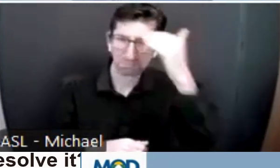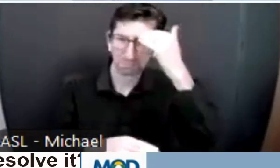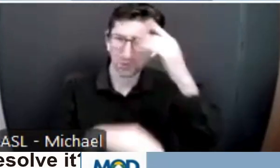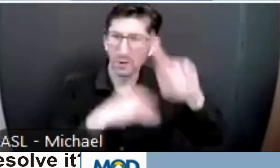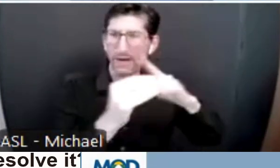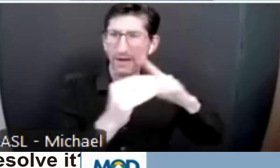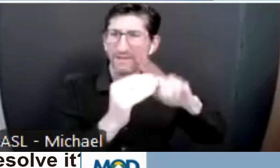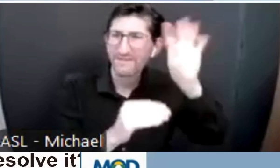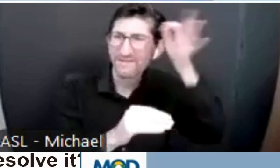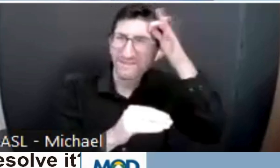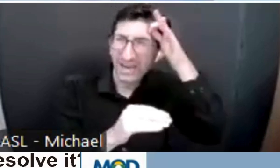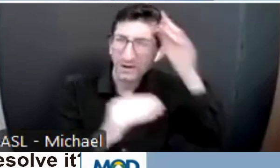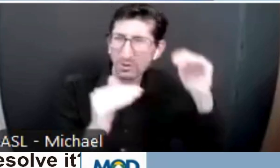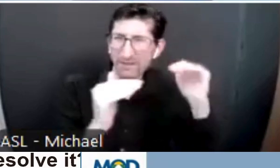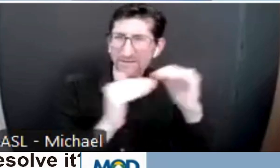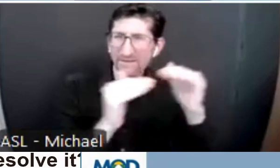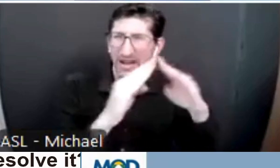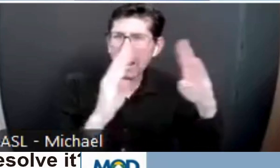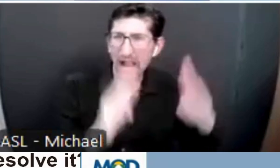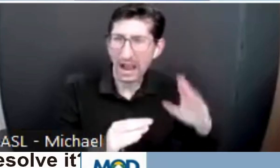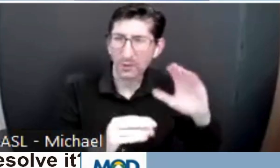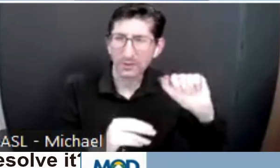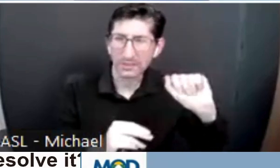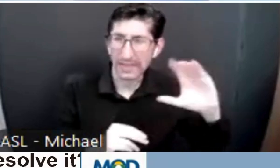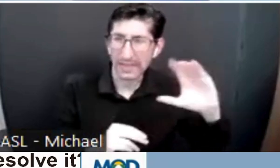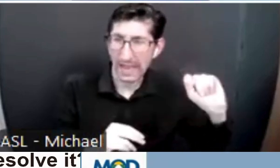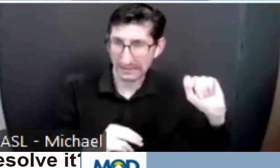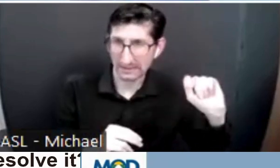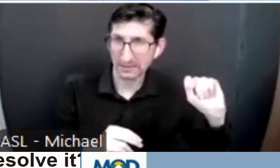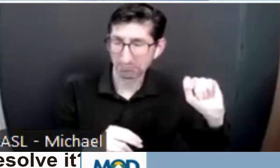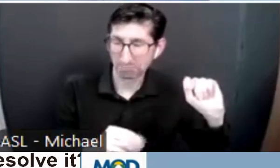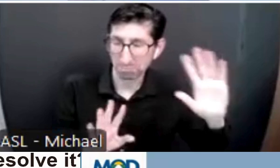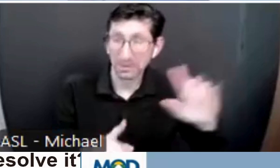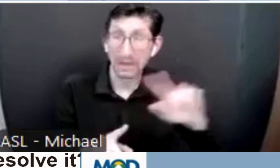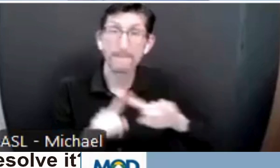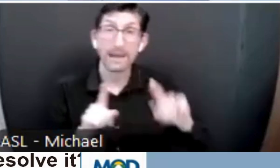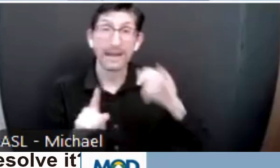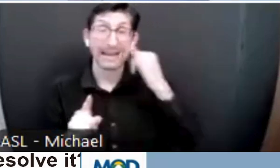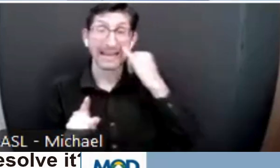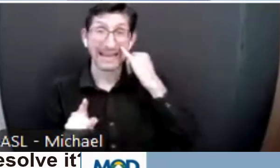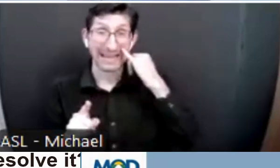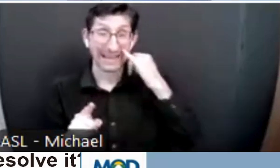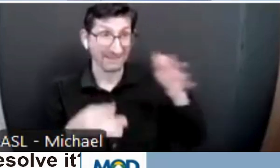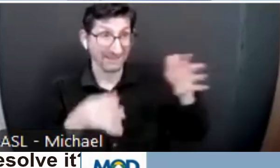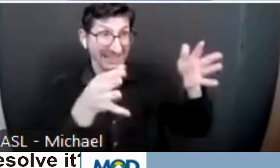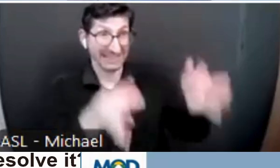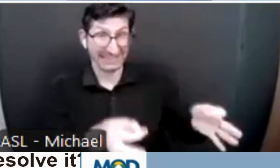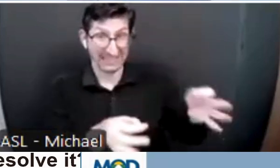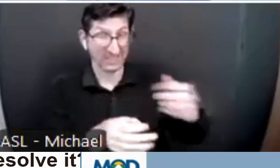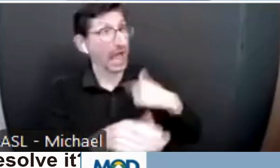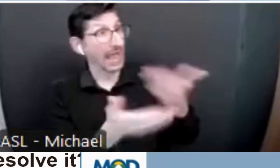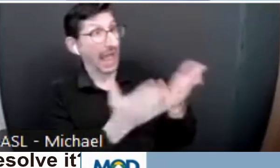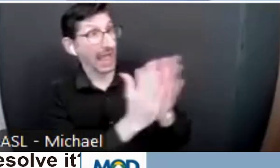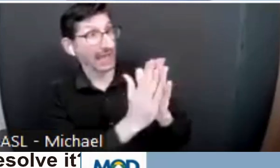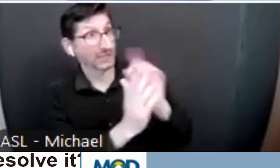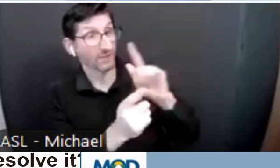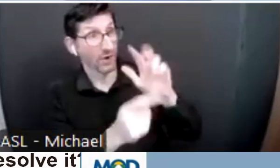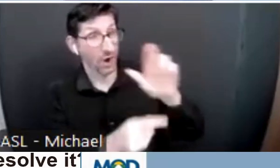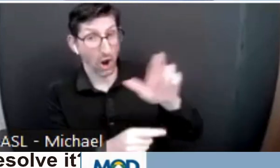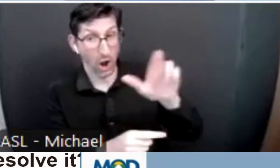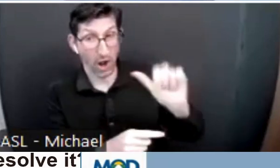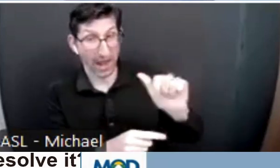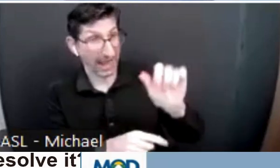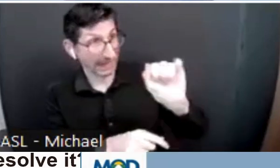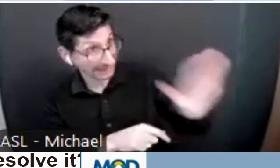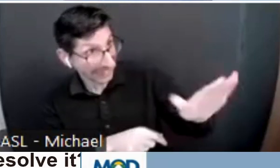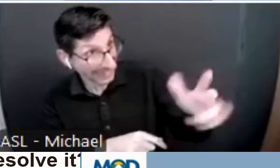Act. So if I receive a decision on my reasonable modification from a private landlord